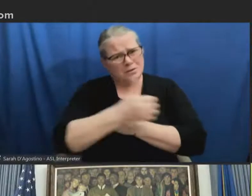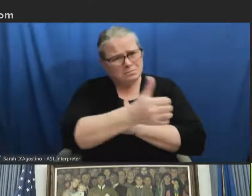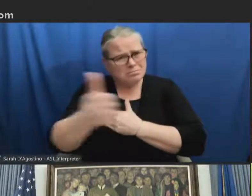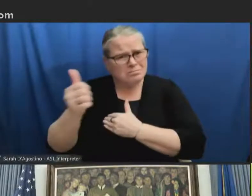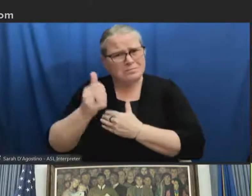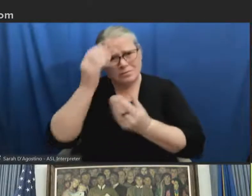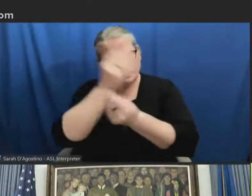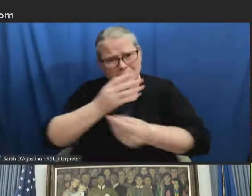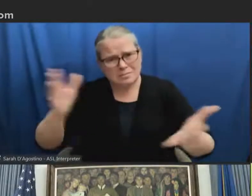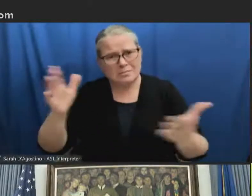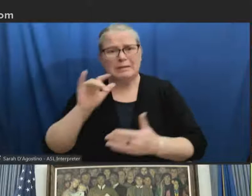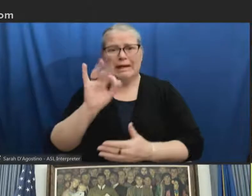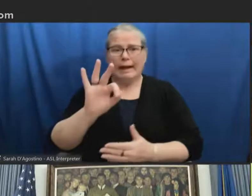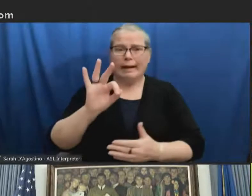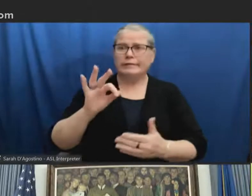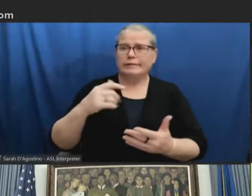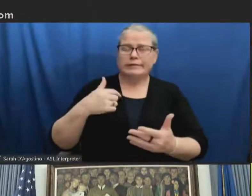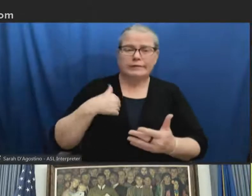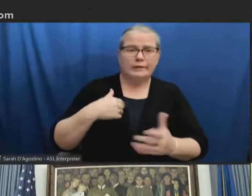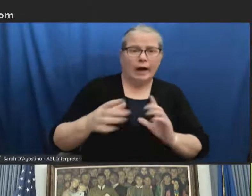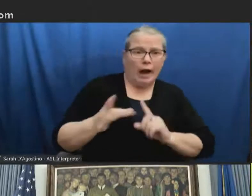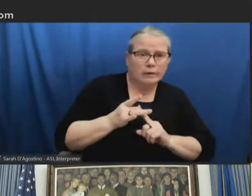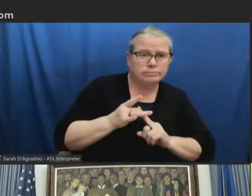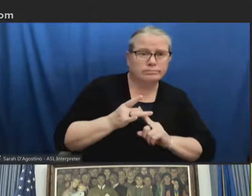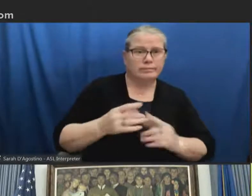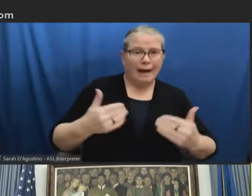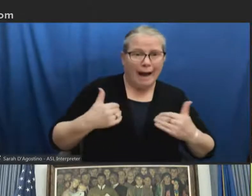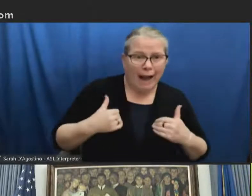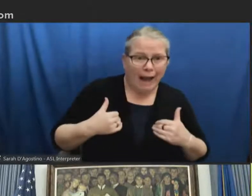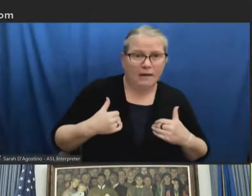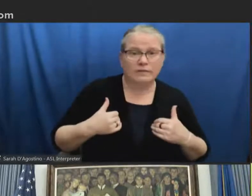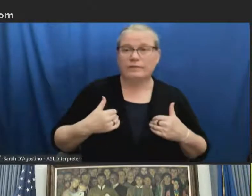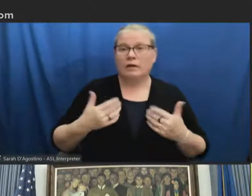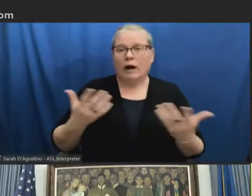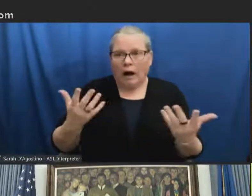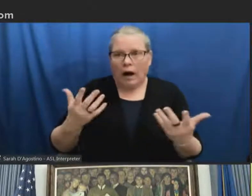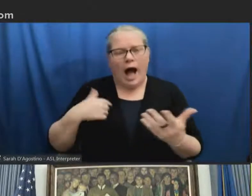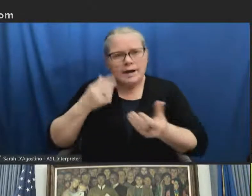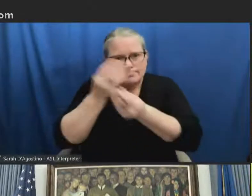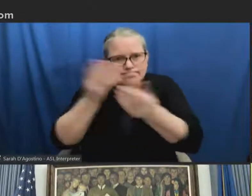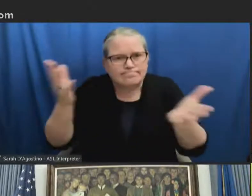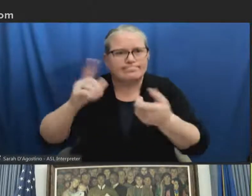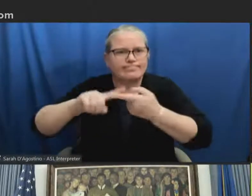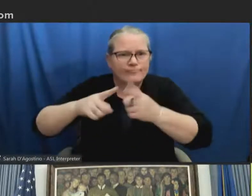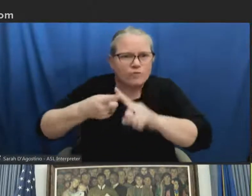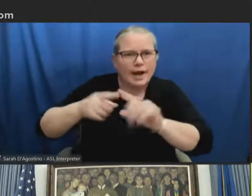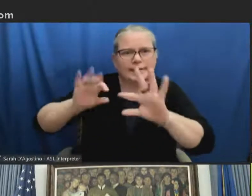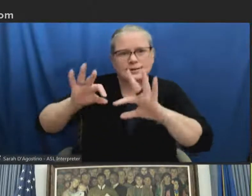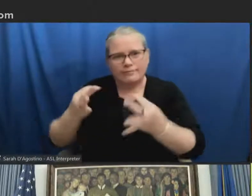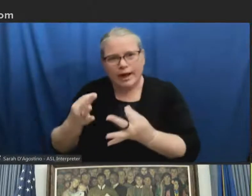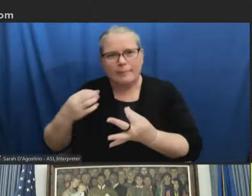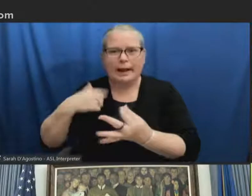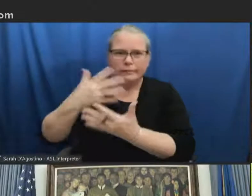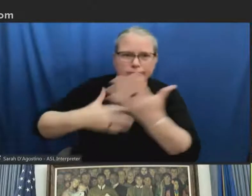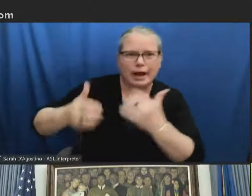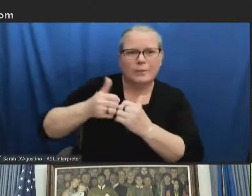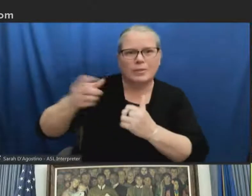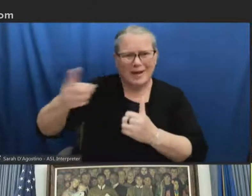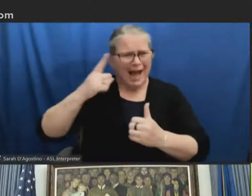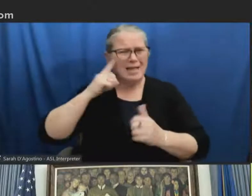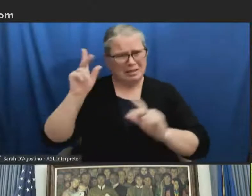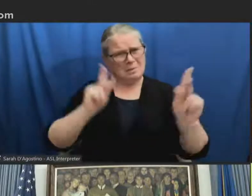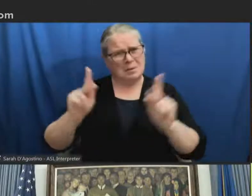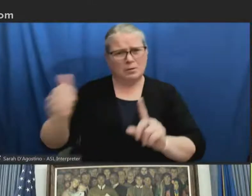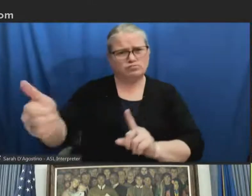else who is a friend, a loved one, anybody that they know, and just sort of let people know. I think this is something that people can take